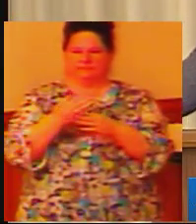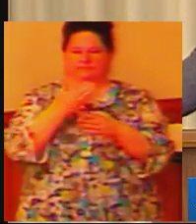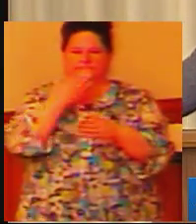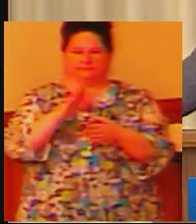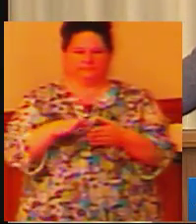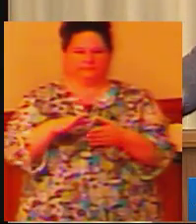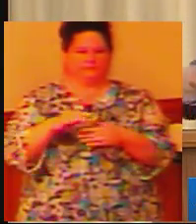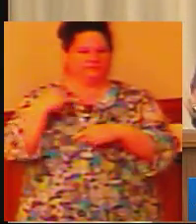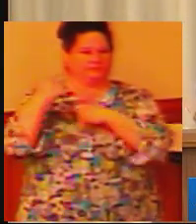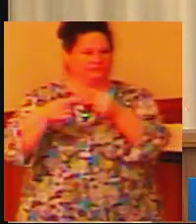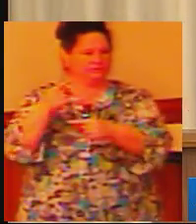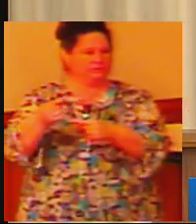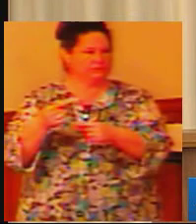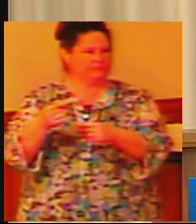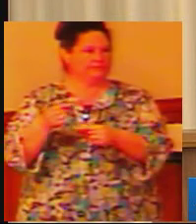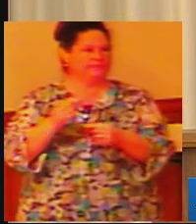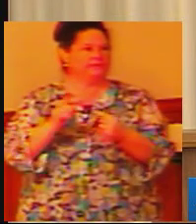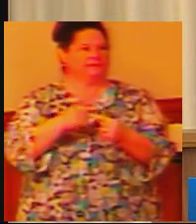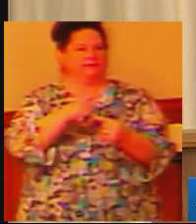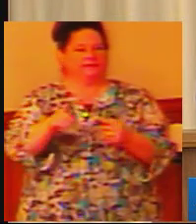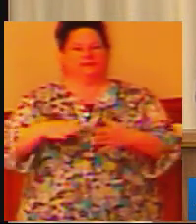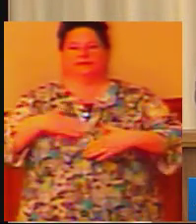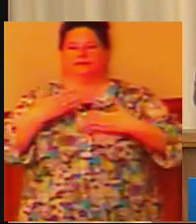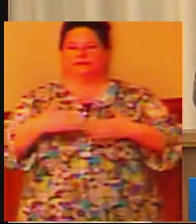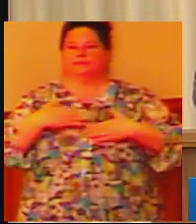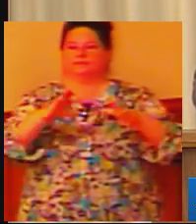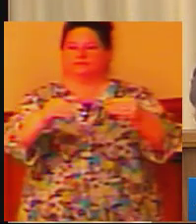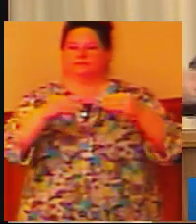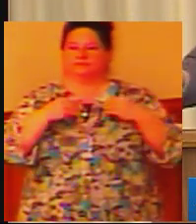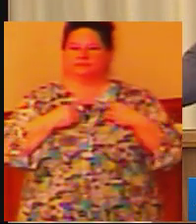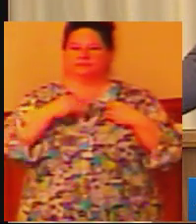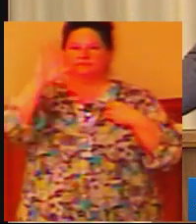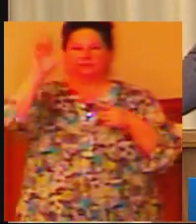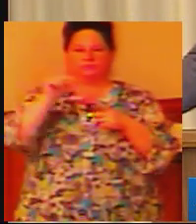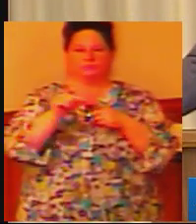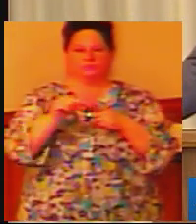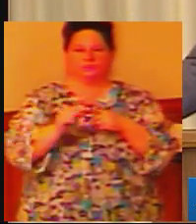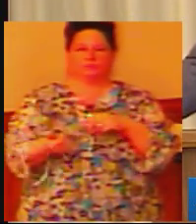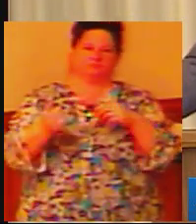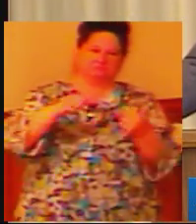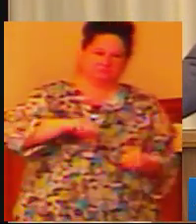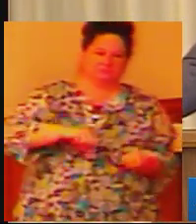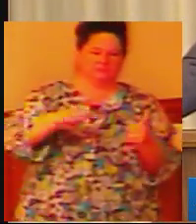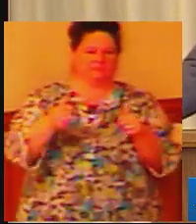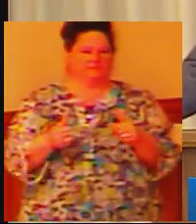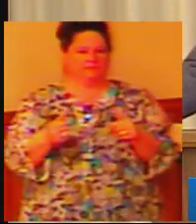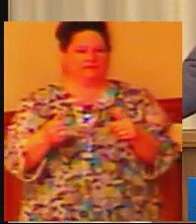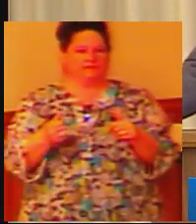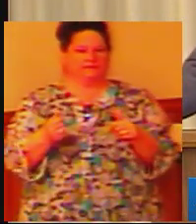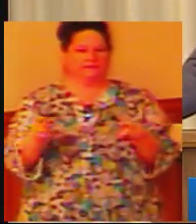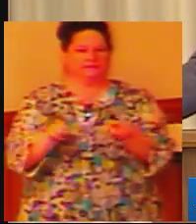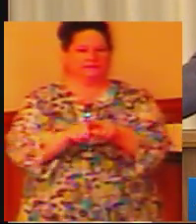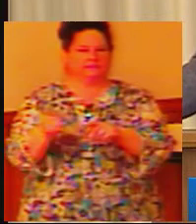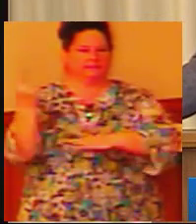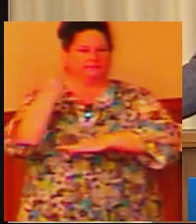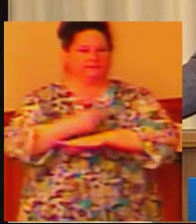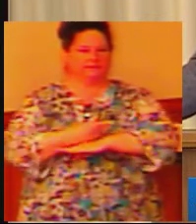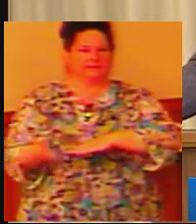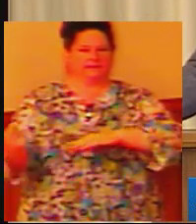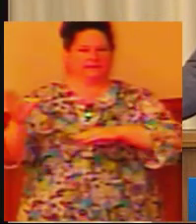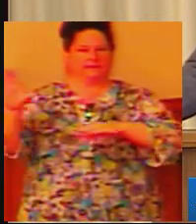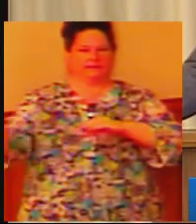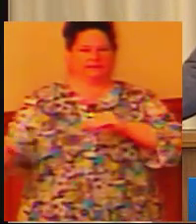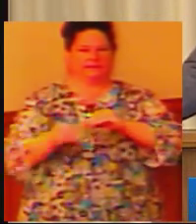generation. And when they had gladly received his word, were baptized, and the same day there were added